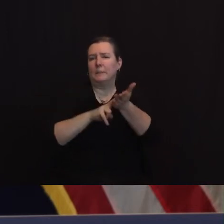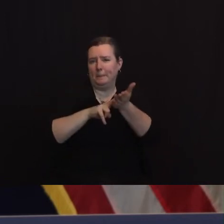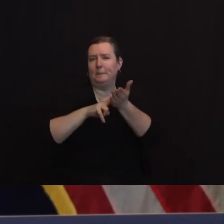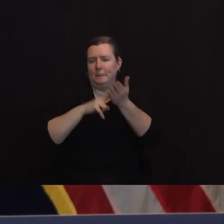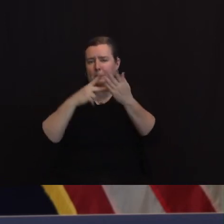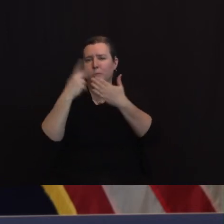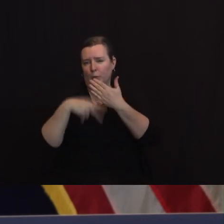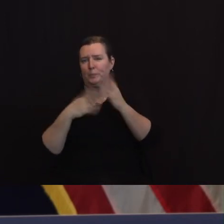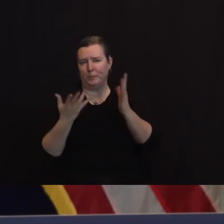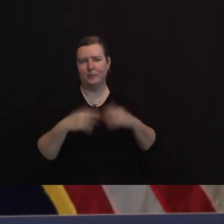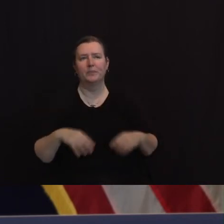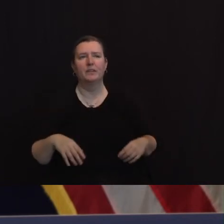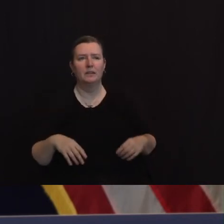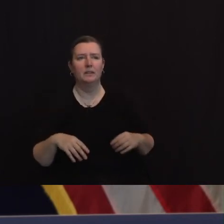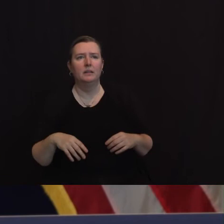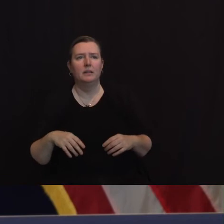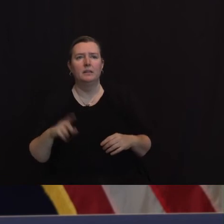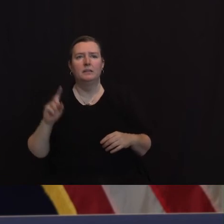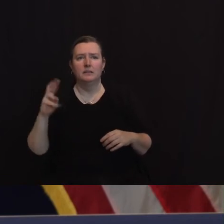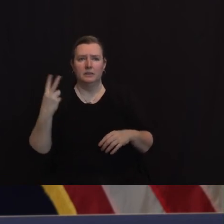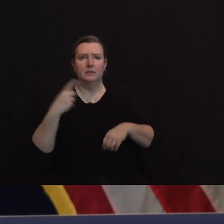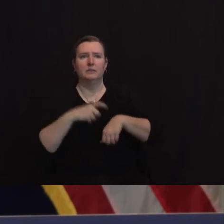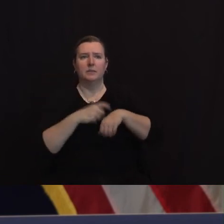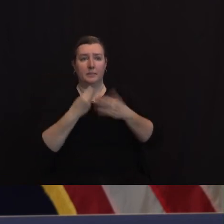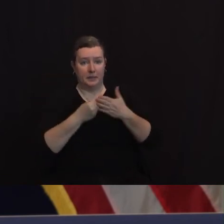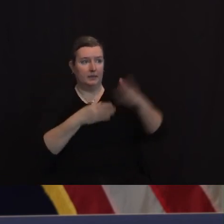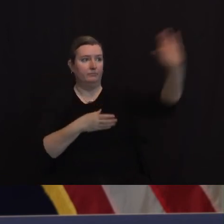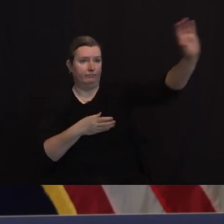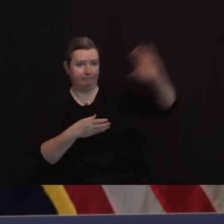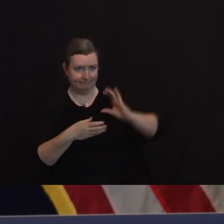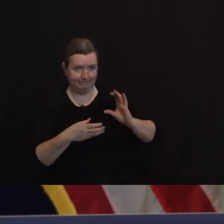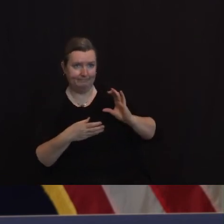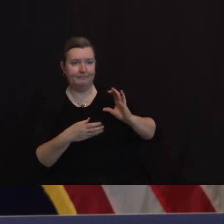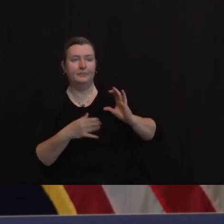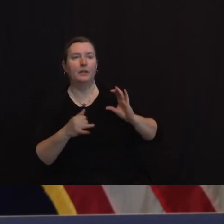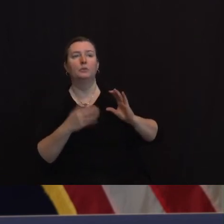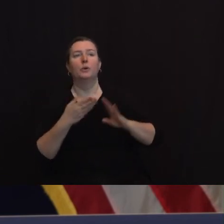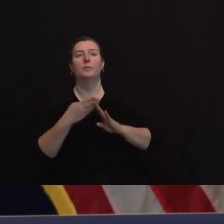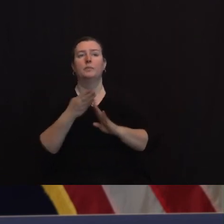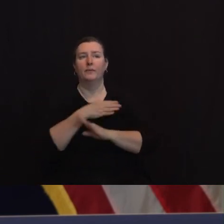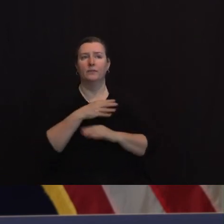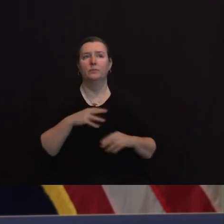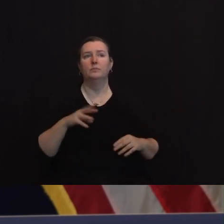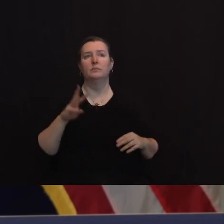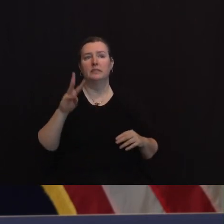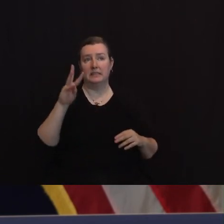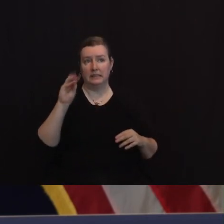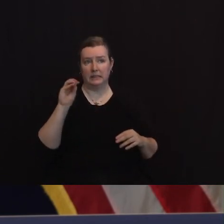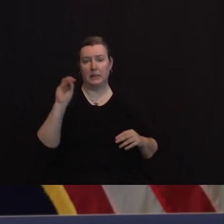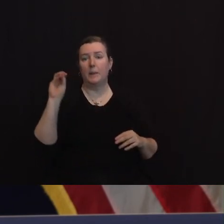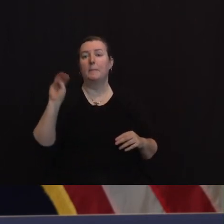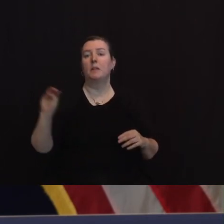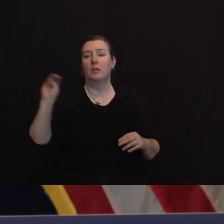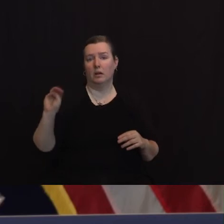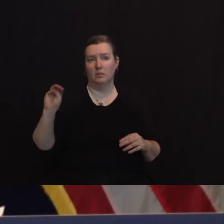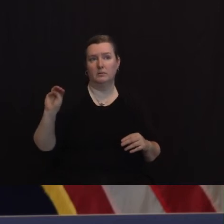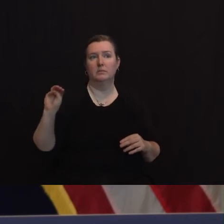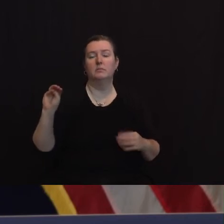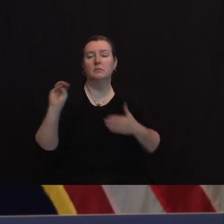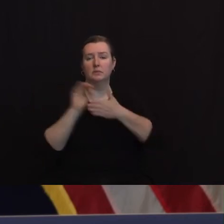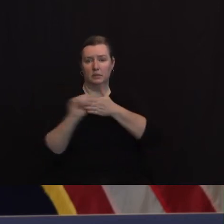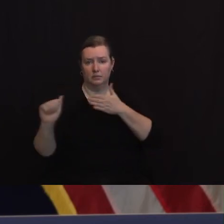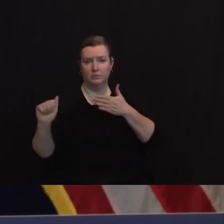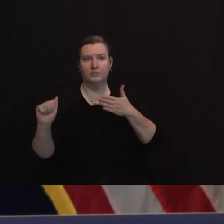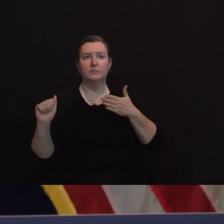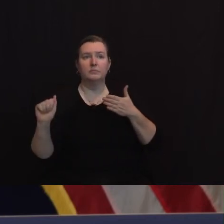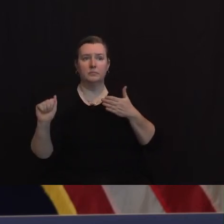than $68 million that was made available to public institutions the first time around through the Federal CARES Act. New Jersey was among the very